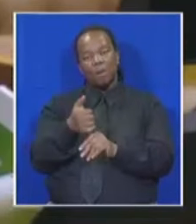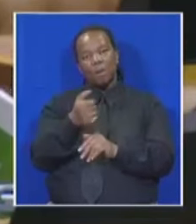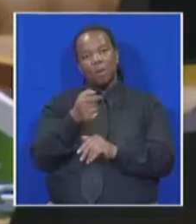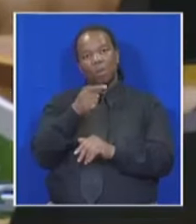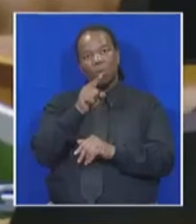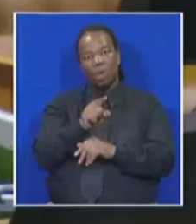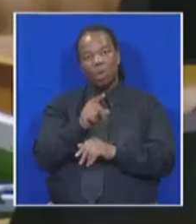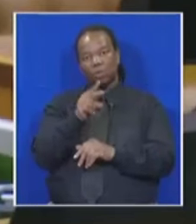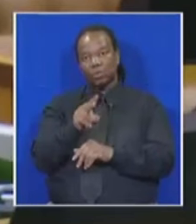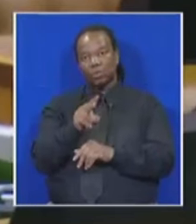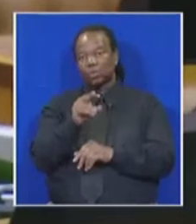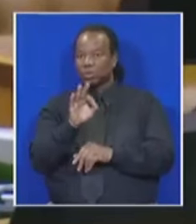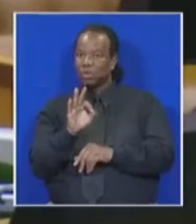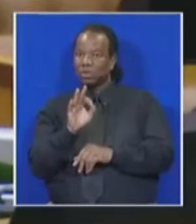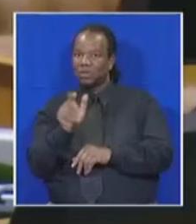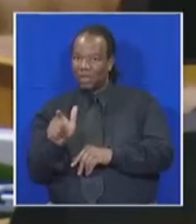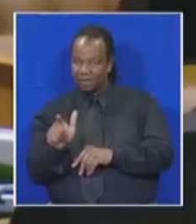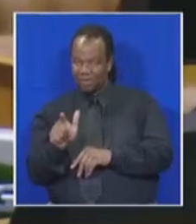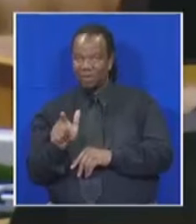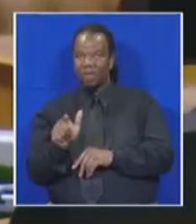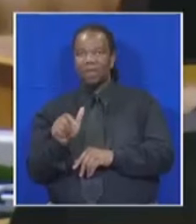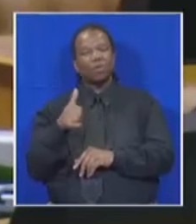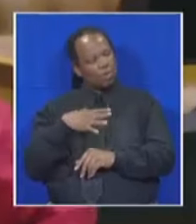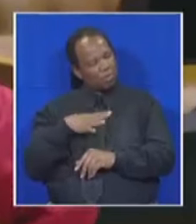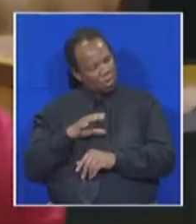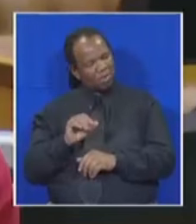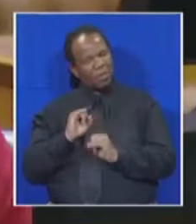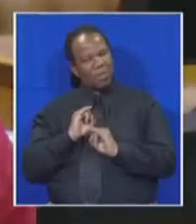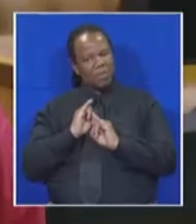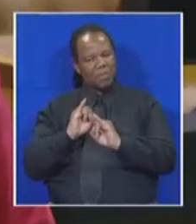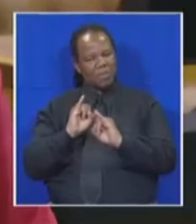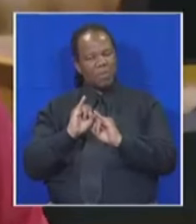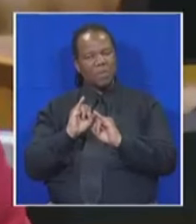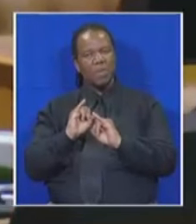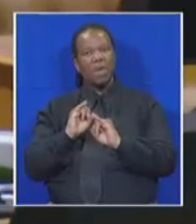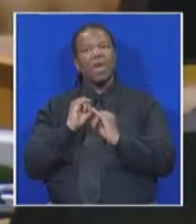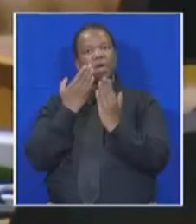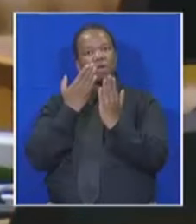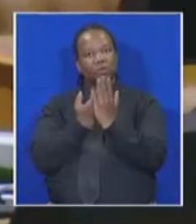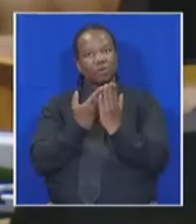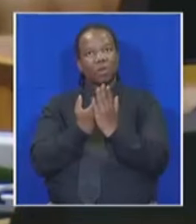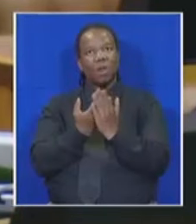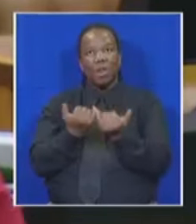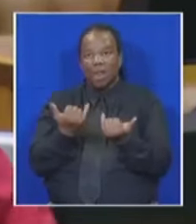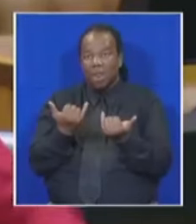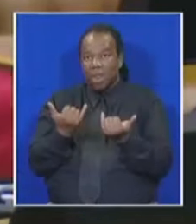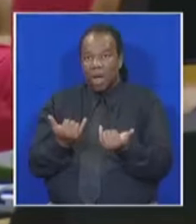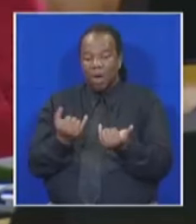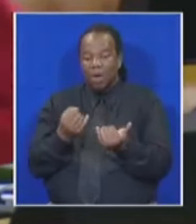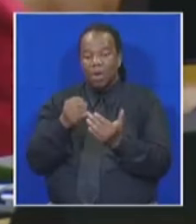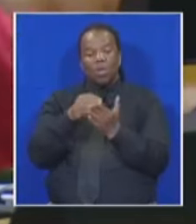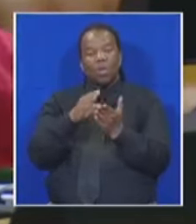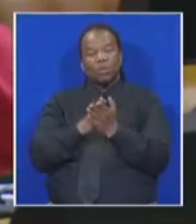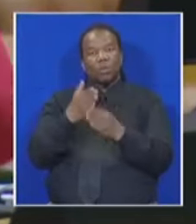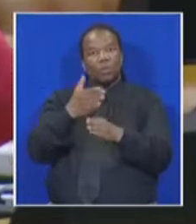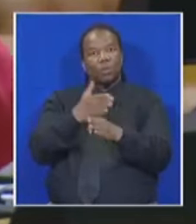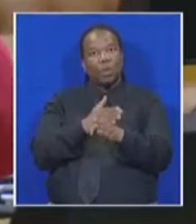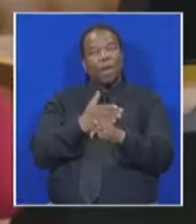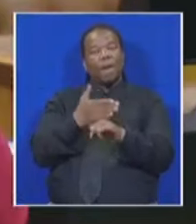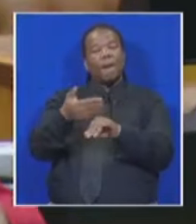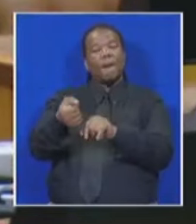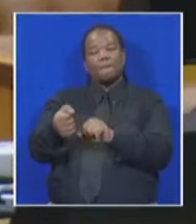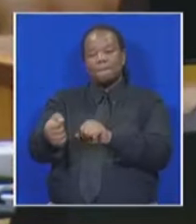it's allowed to move an urgent motion without notice. We have moved now an urgent motion without notice that before we